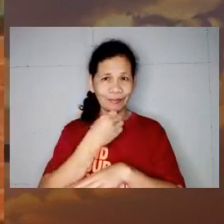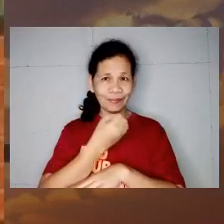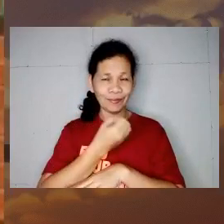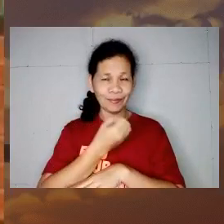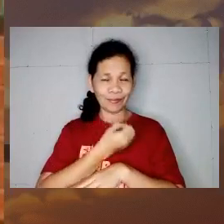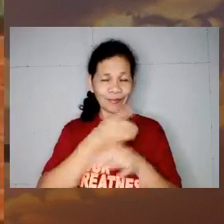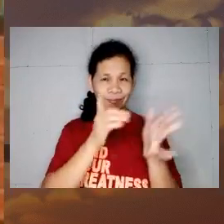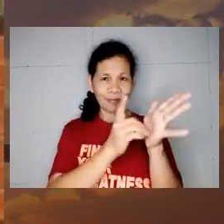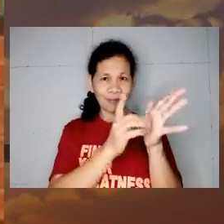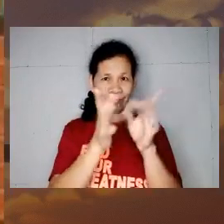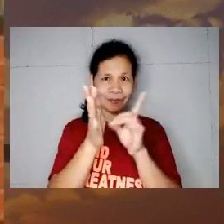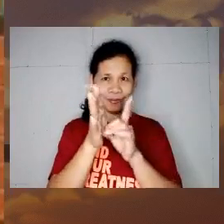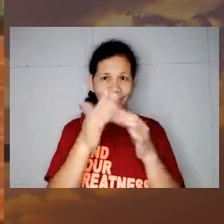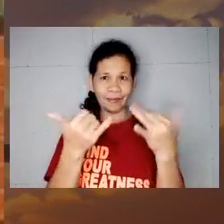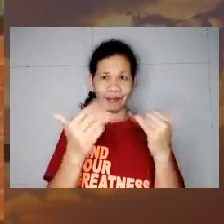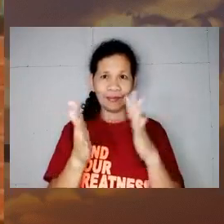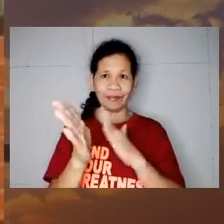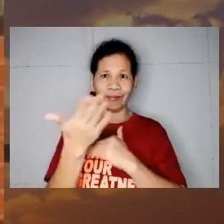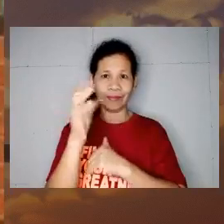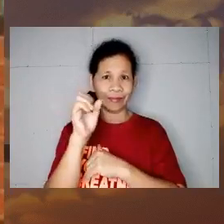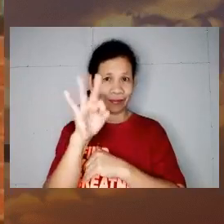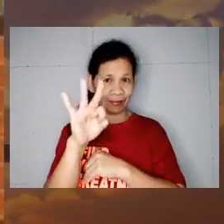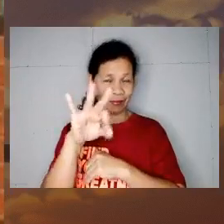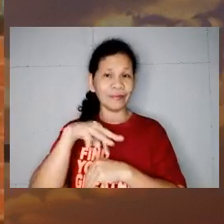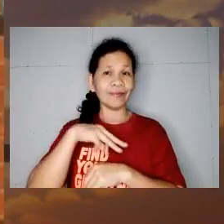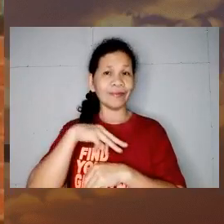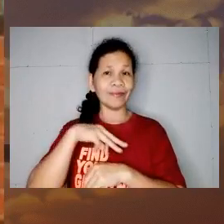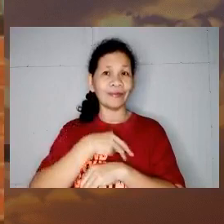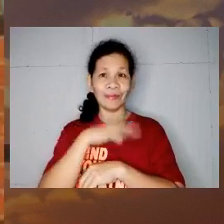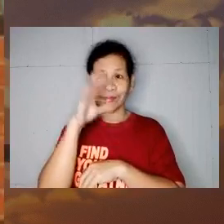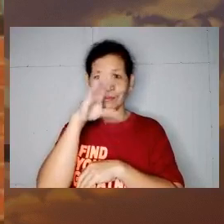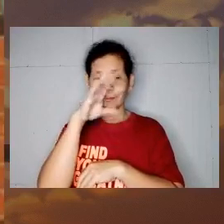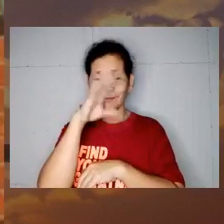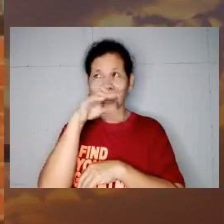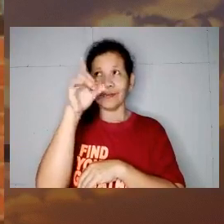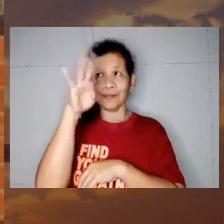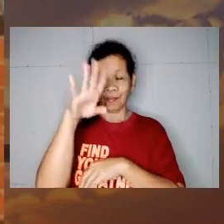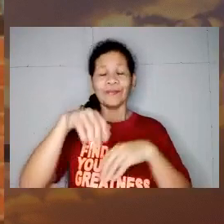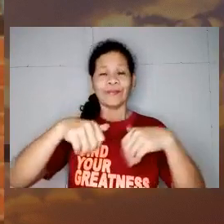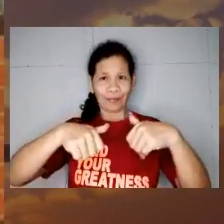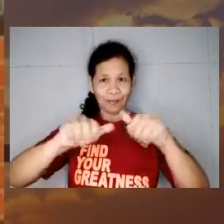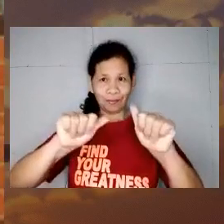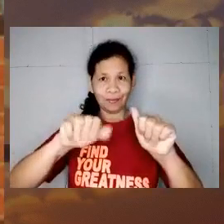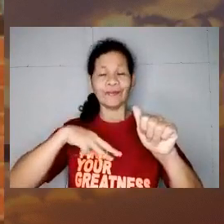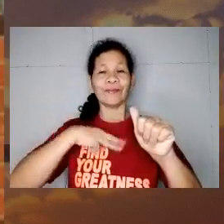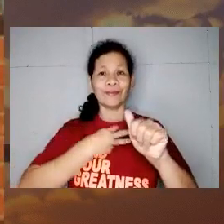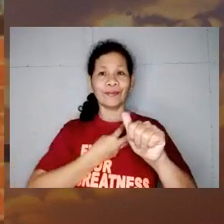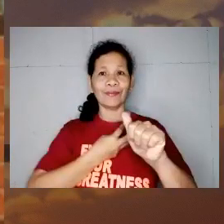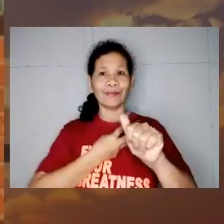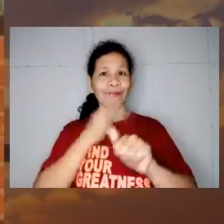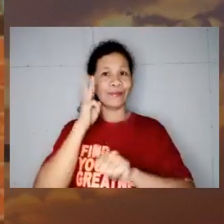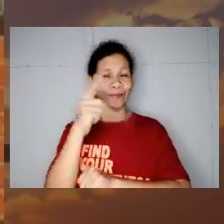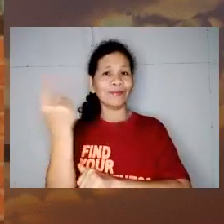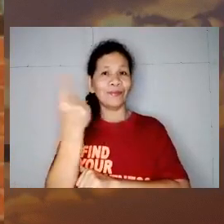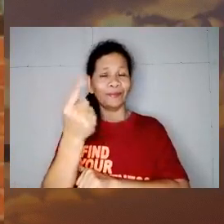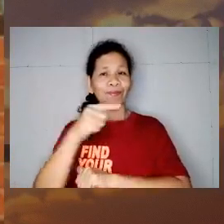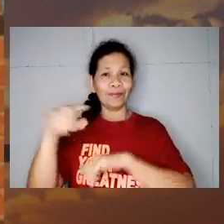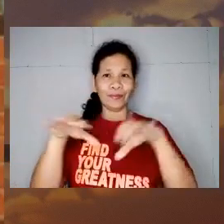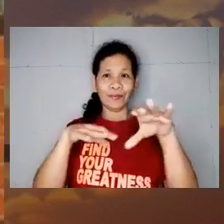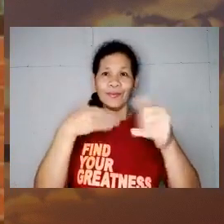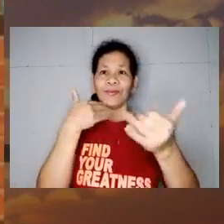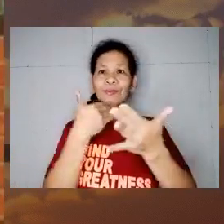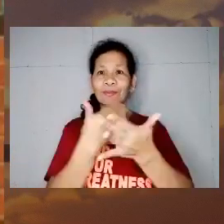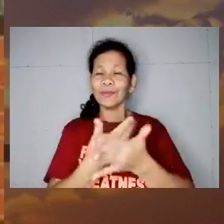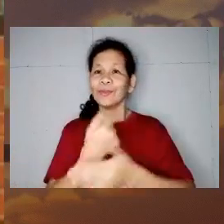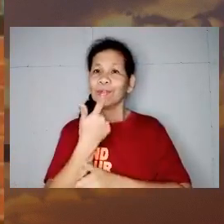devotional ngayong umaga. If we would seek the Lord's approval, we will always do good to